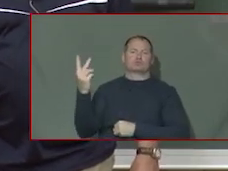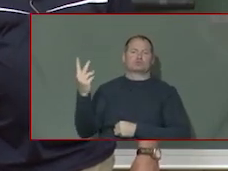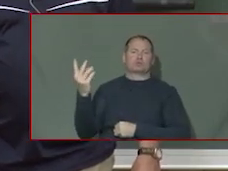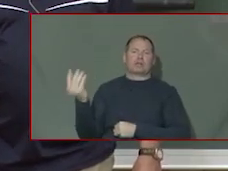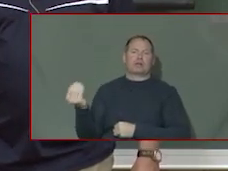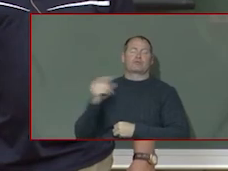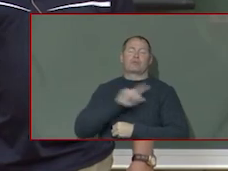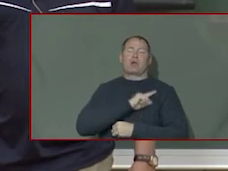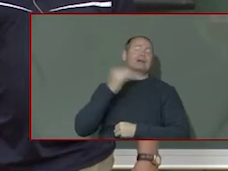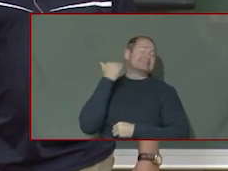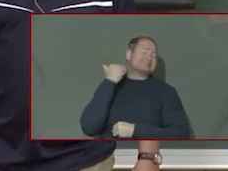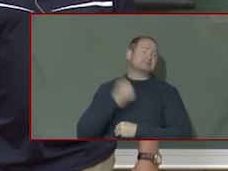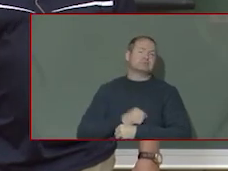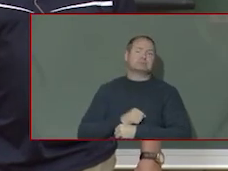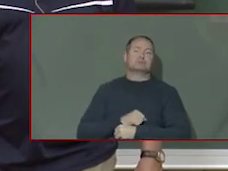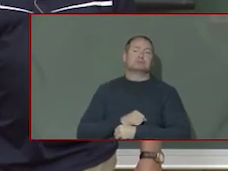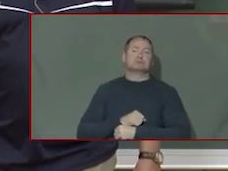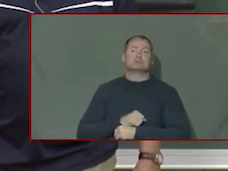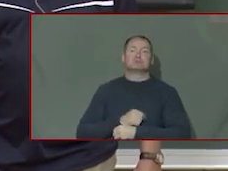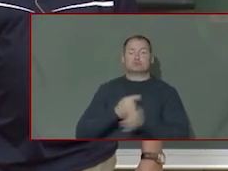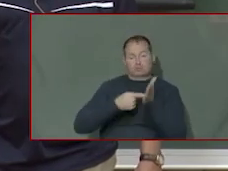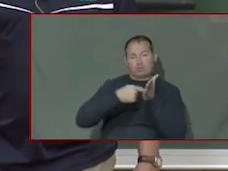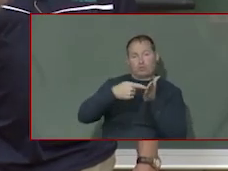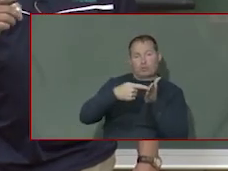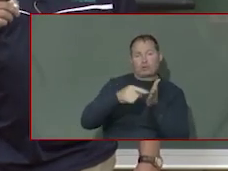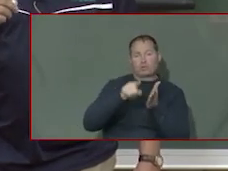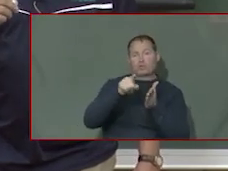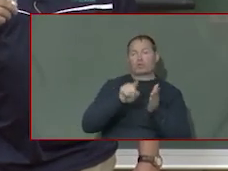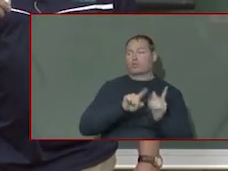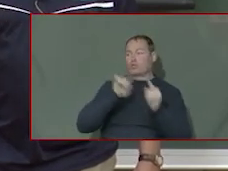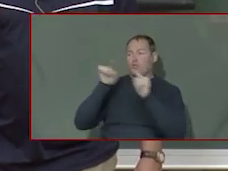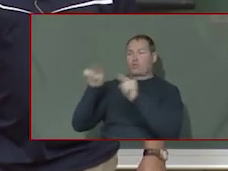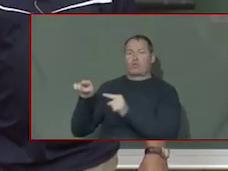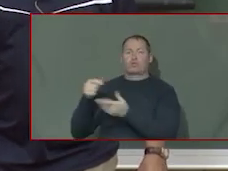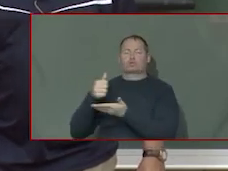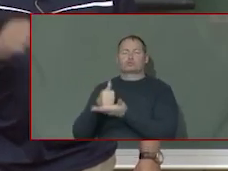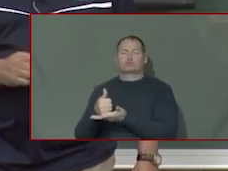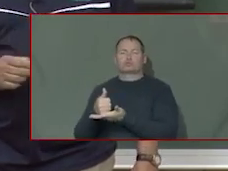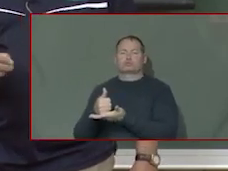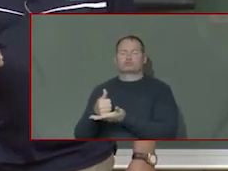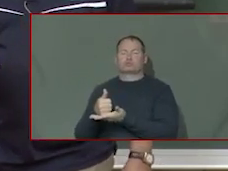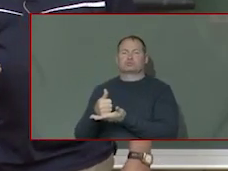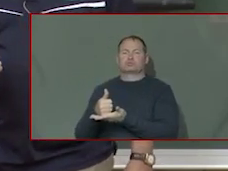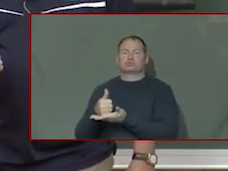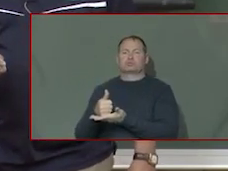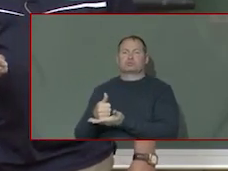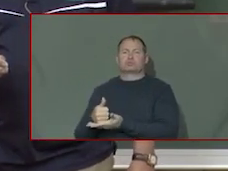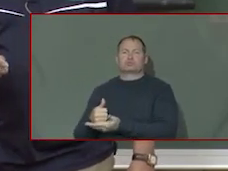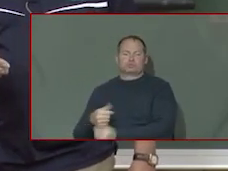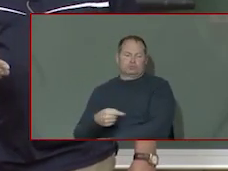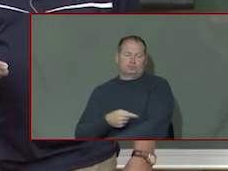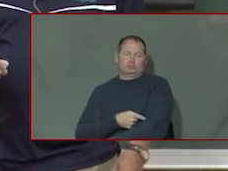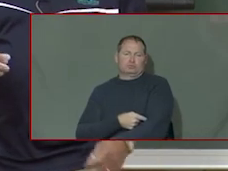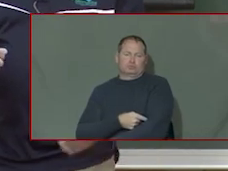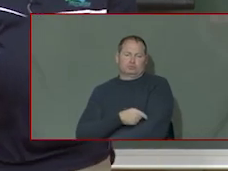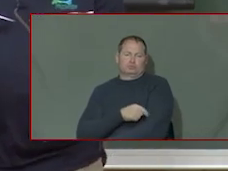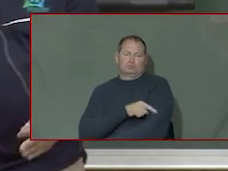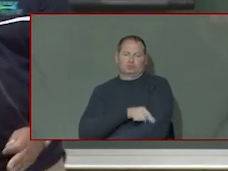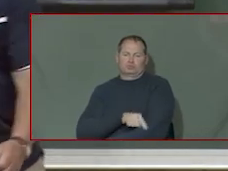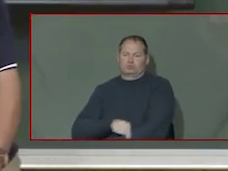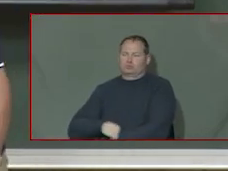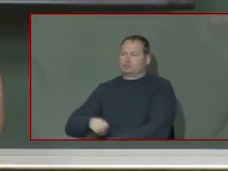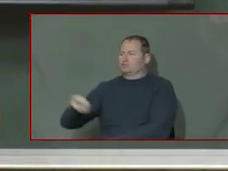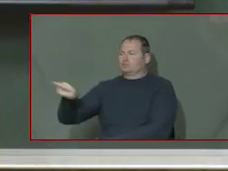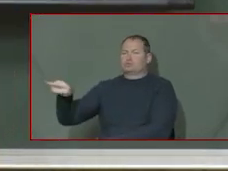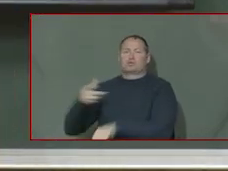expensive. Then you go there 3 times a week, and you spend half a day there at this machine called a dialysis machine. It's the size of